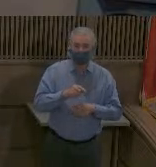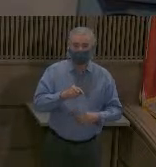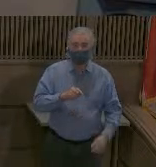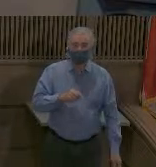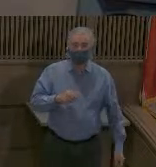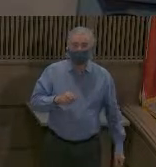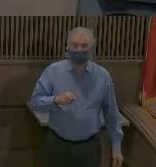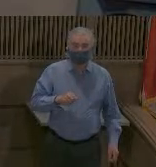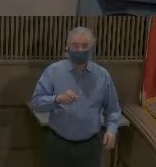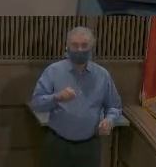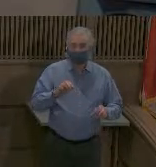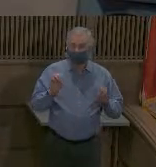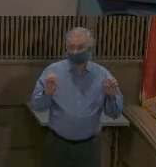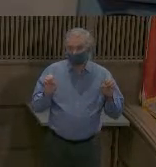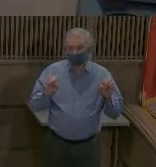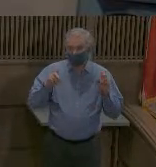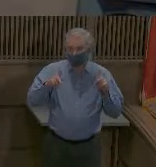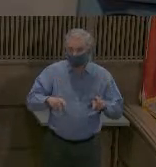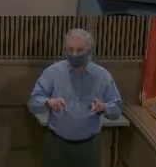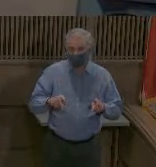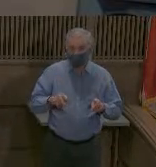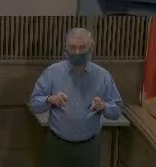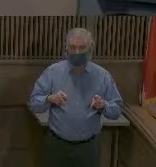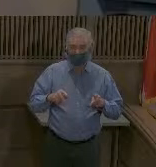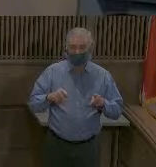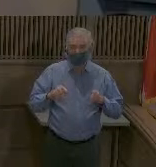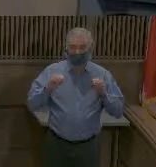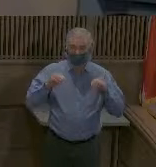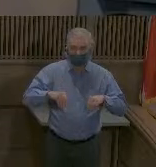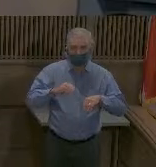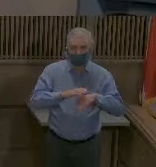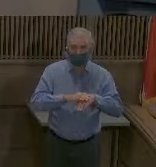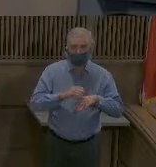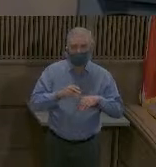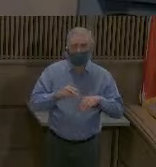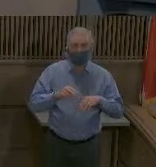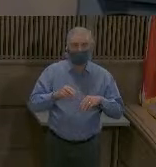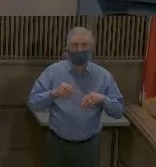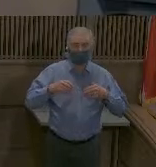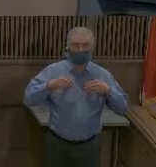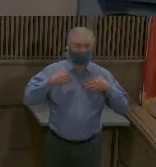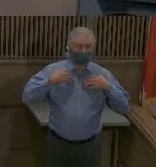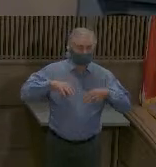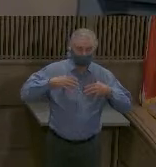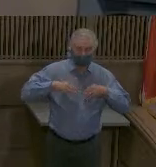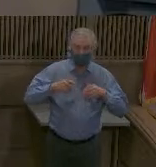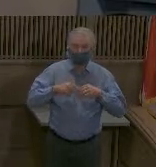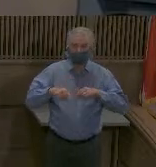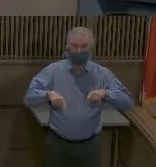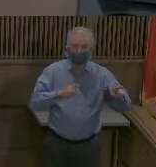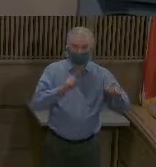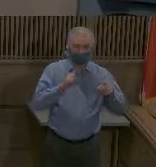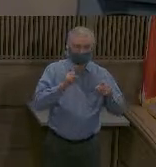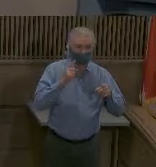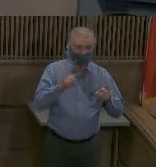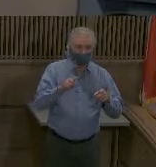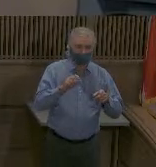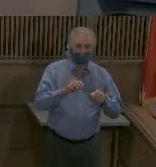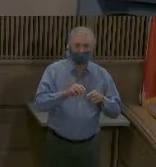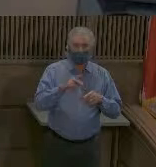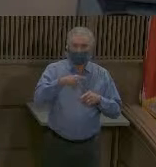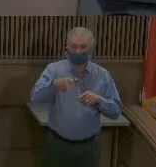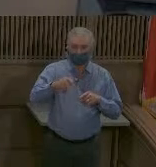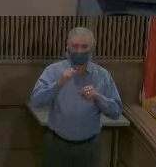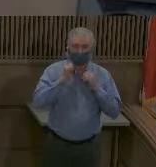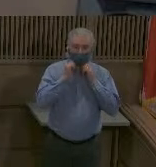his shoes, he puts on his uniform, he drives down to Phoebe Health Works where they're vaccinating 650 people every single